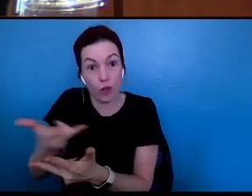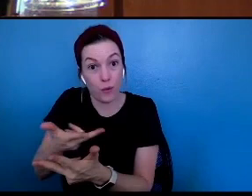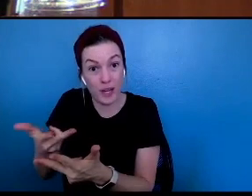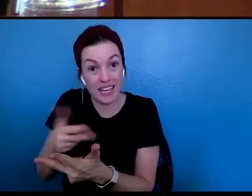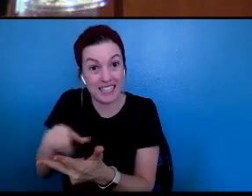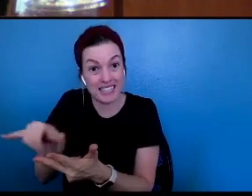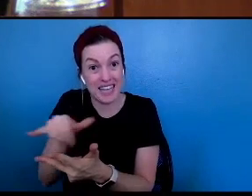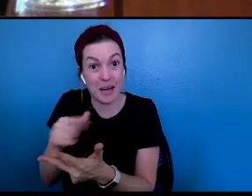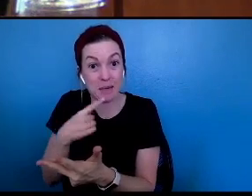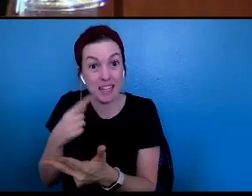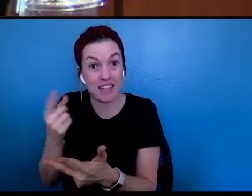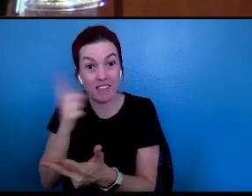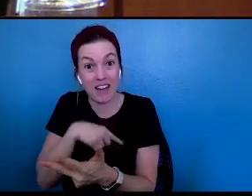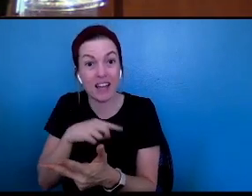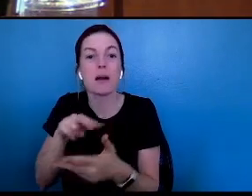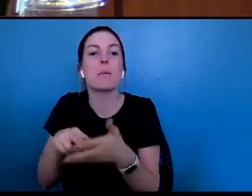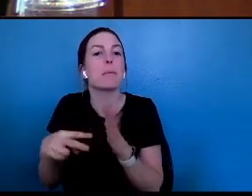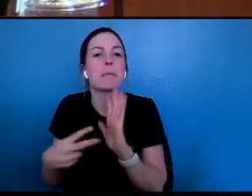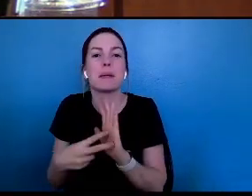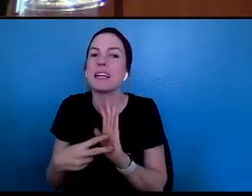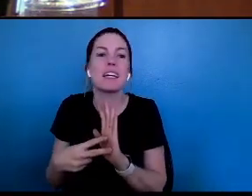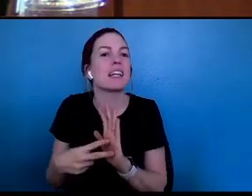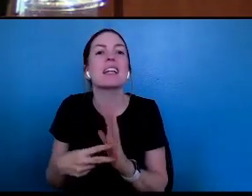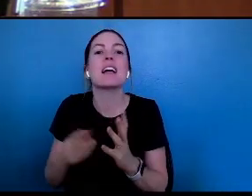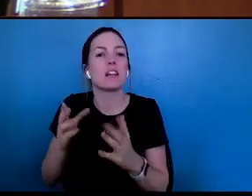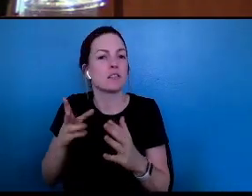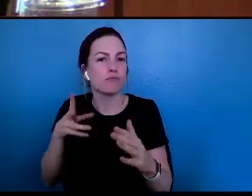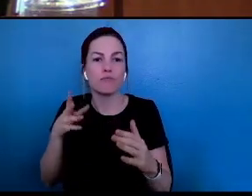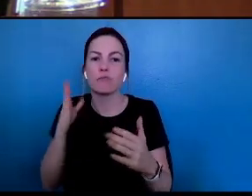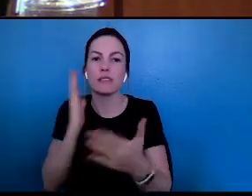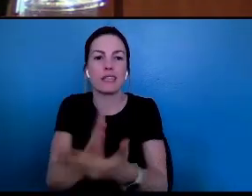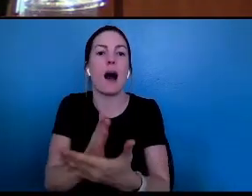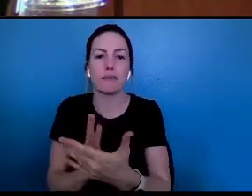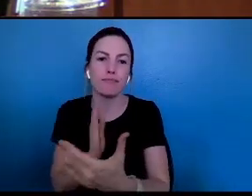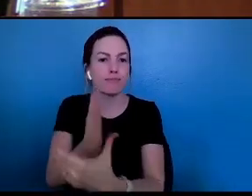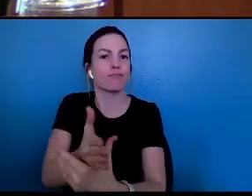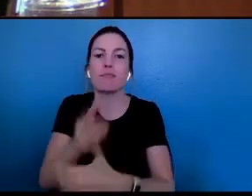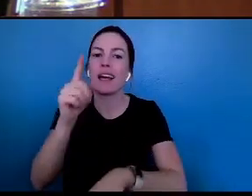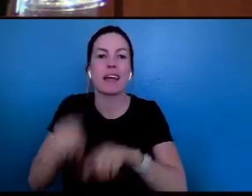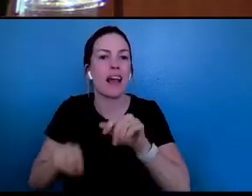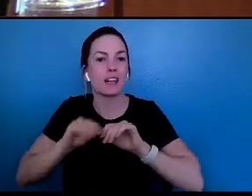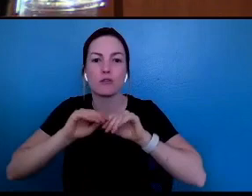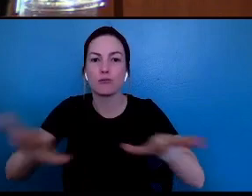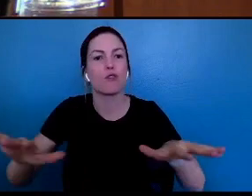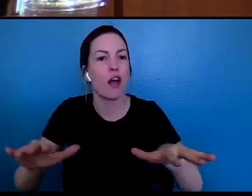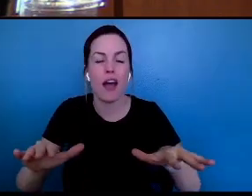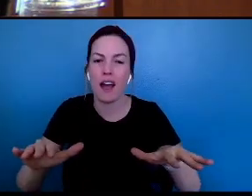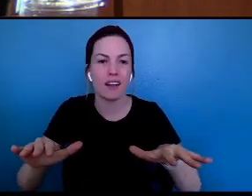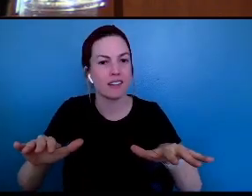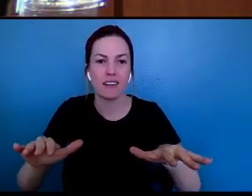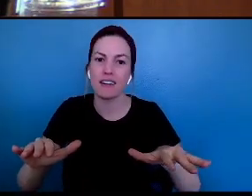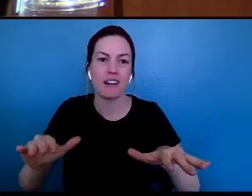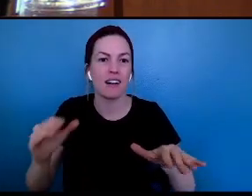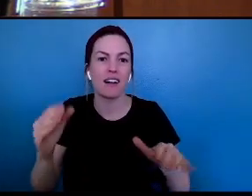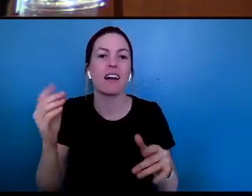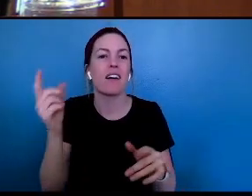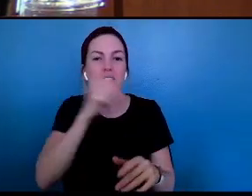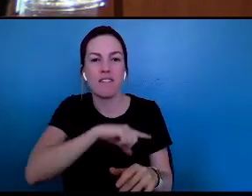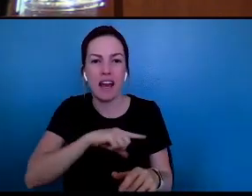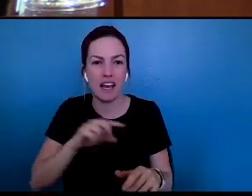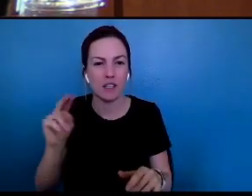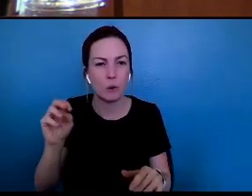that manipulation cannot spread anymore, right? It's fully inoculated. And this is just one example, but I